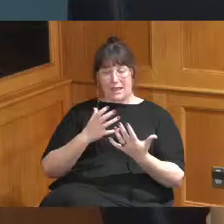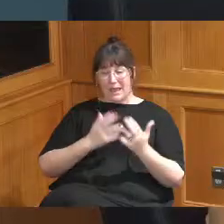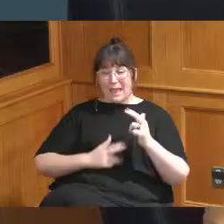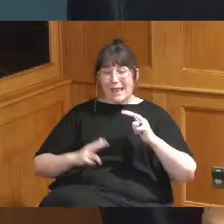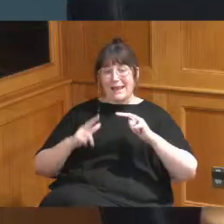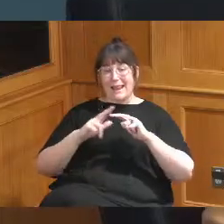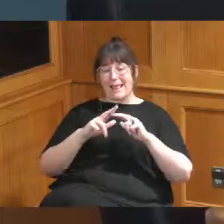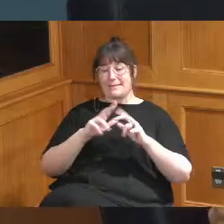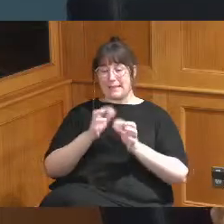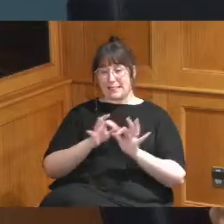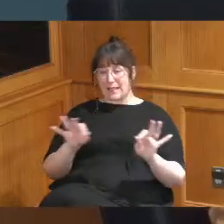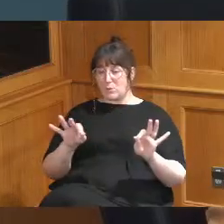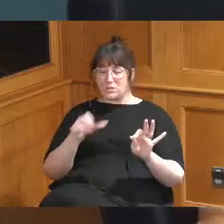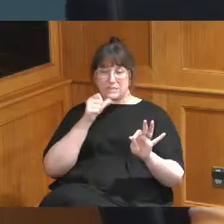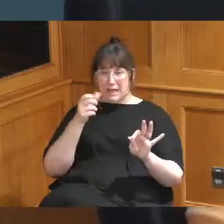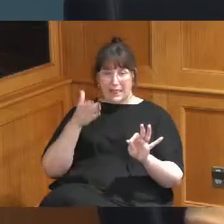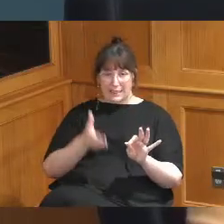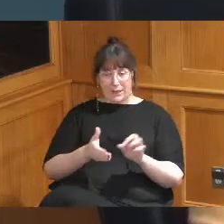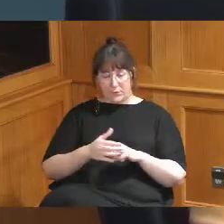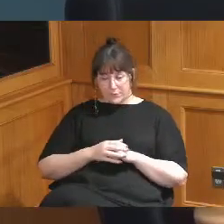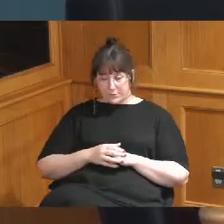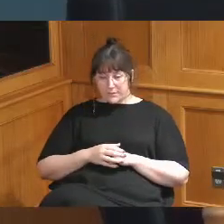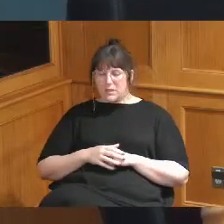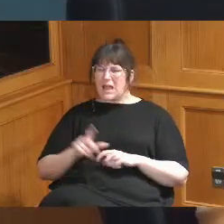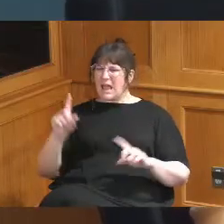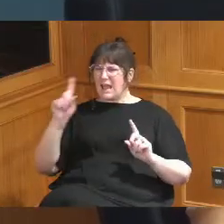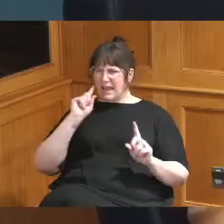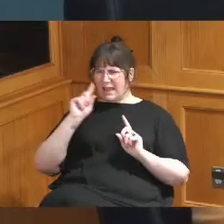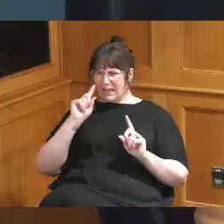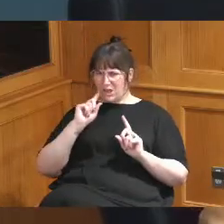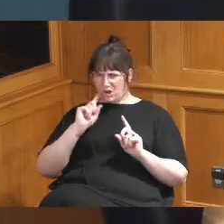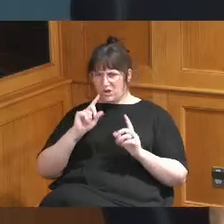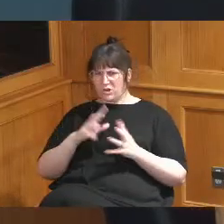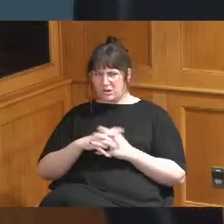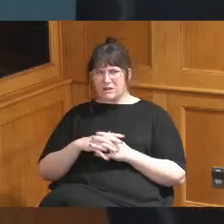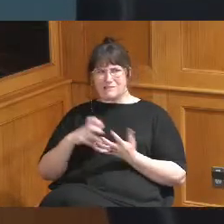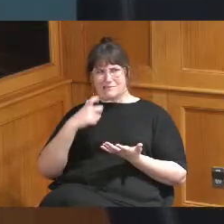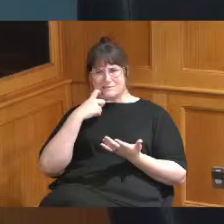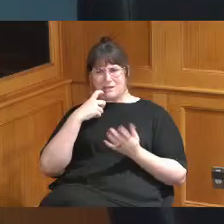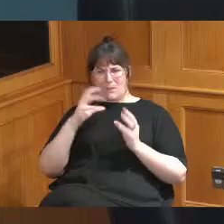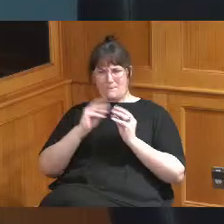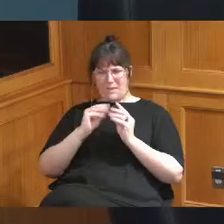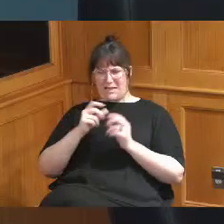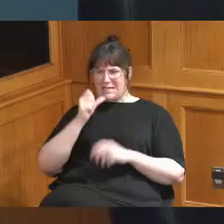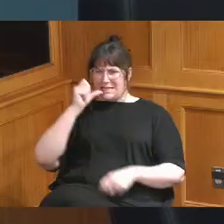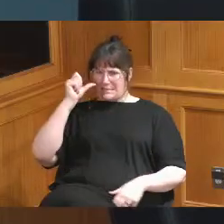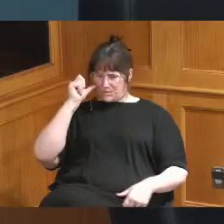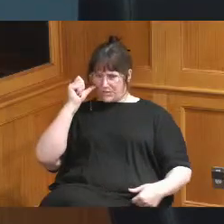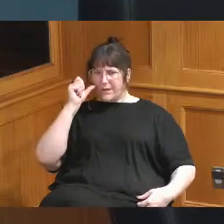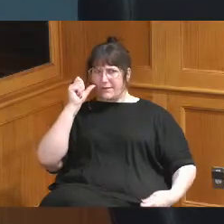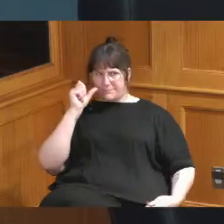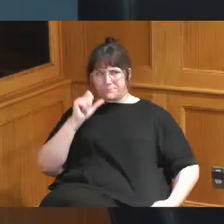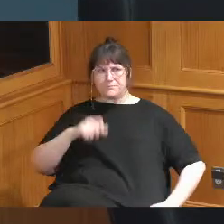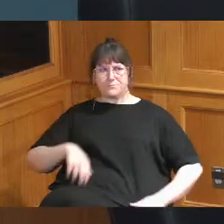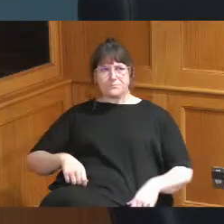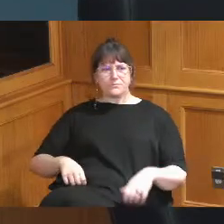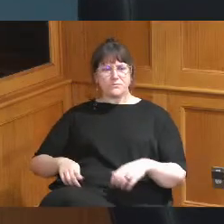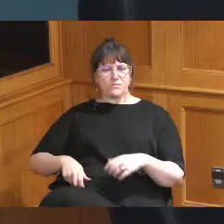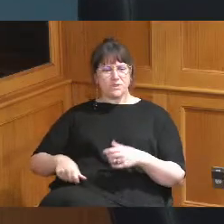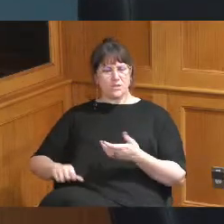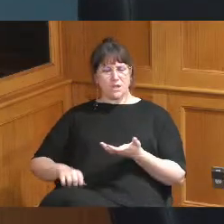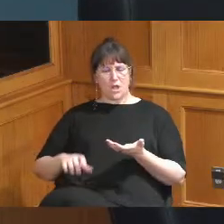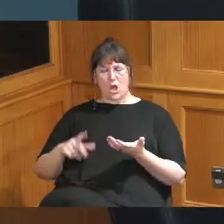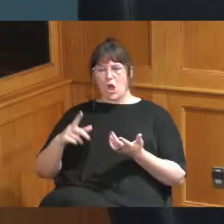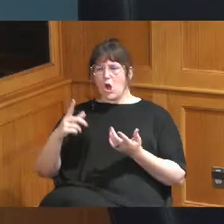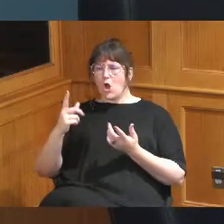And then, the one that I hear about quite a bit, I was just at a meeting yesterday, and we went to Q&A, and of